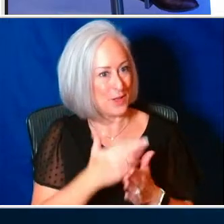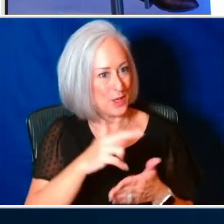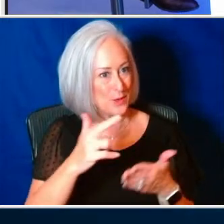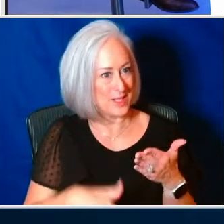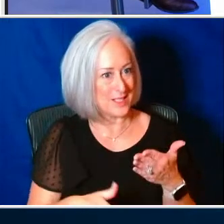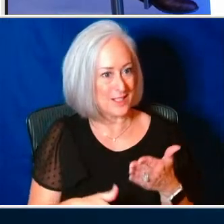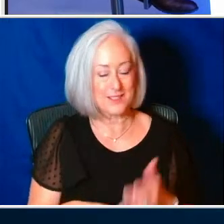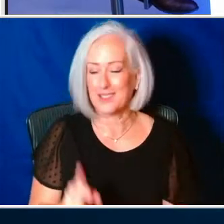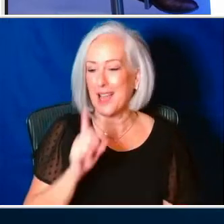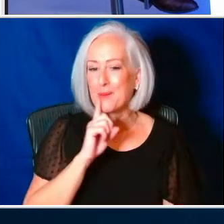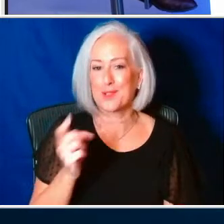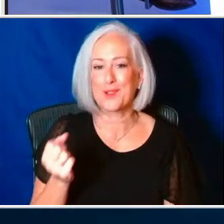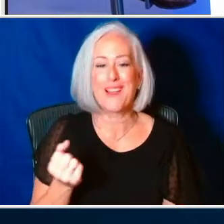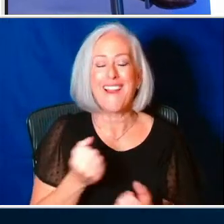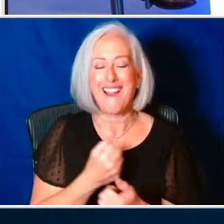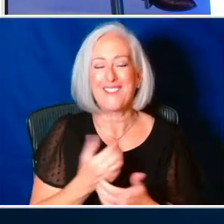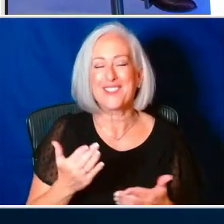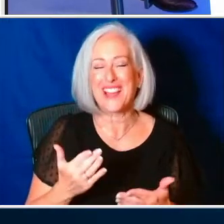does well.